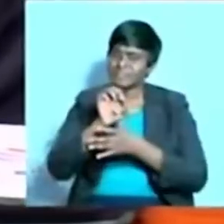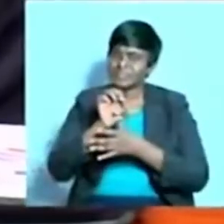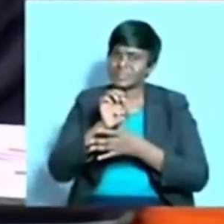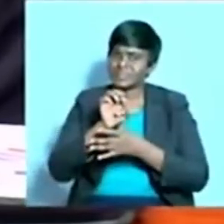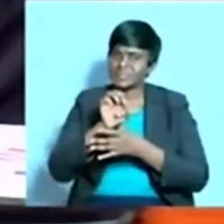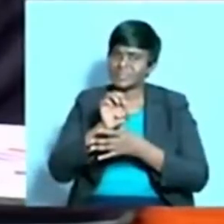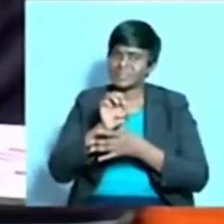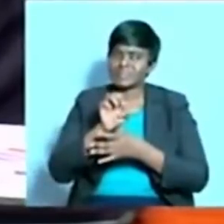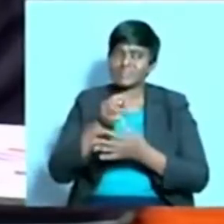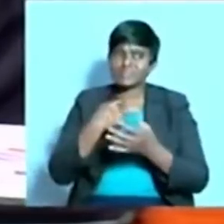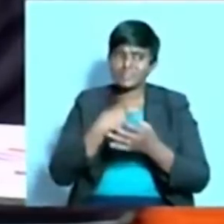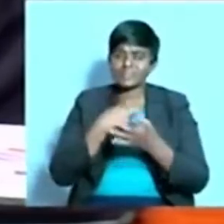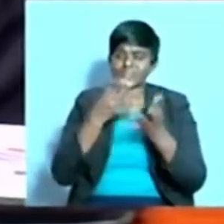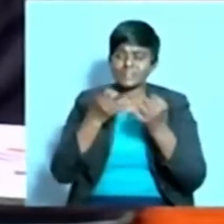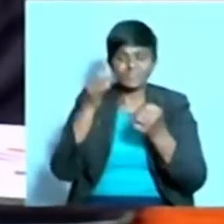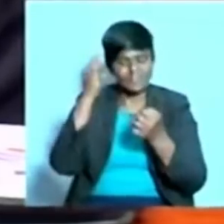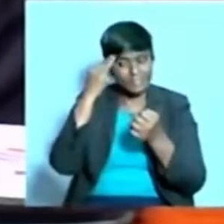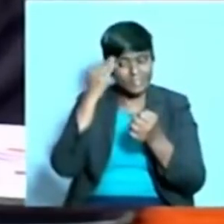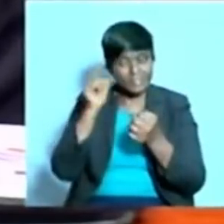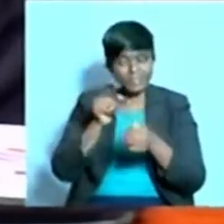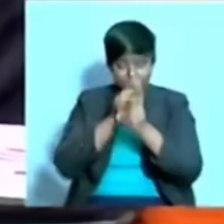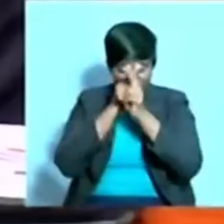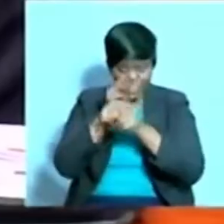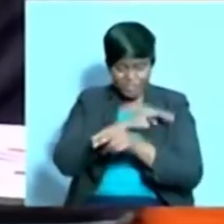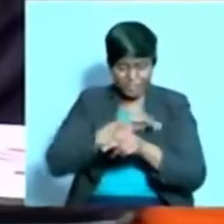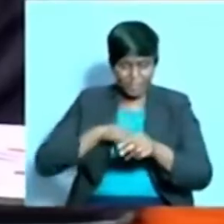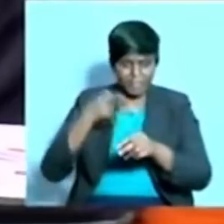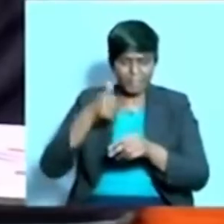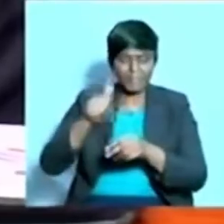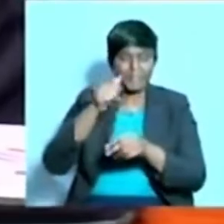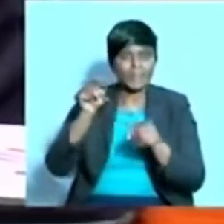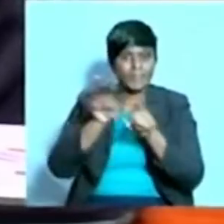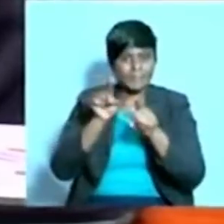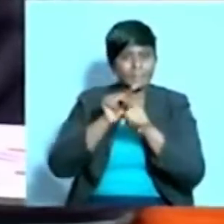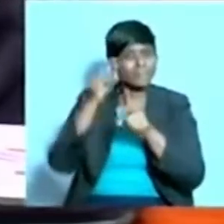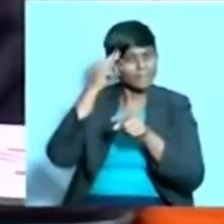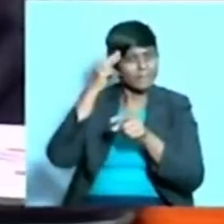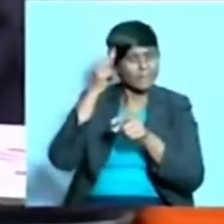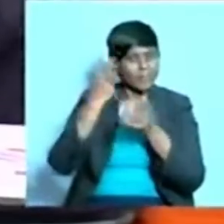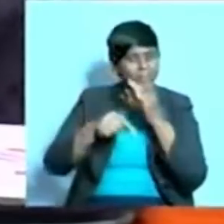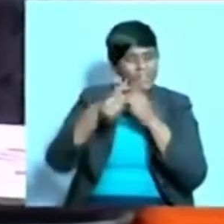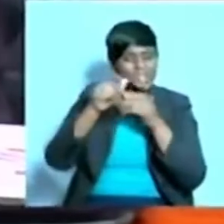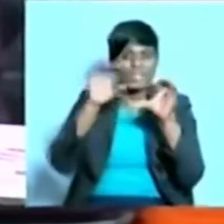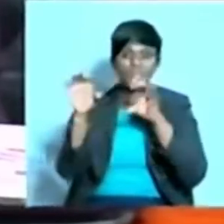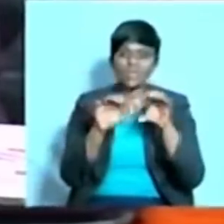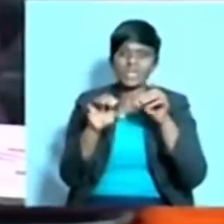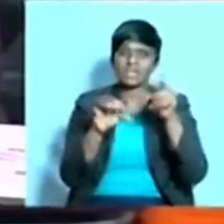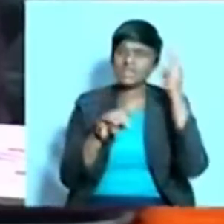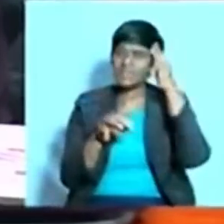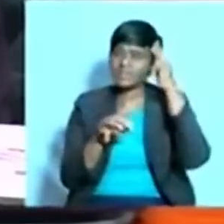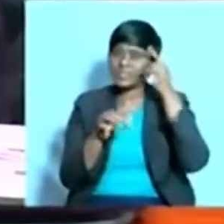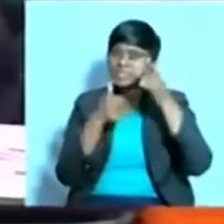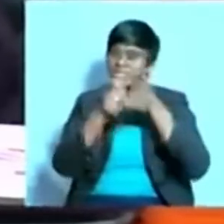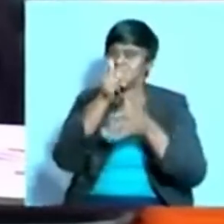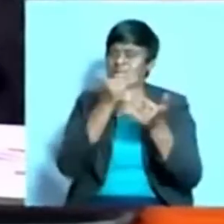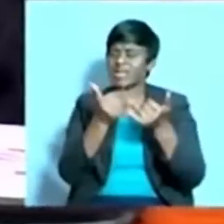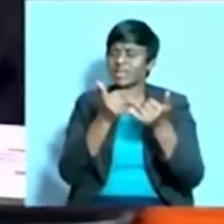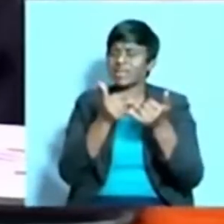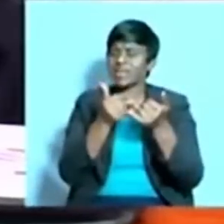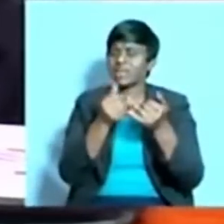would like the Honorable Speaker to take judicial notice of what they did. Is he